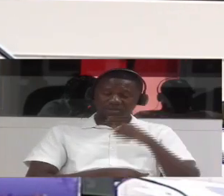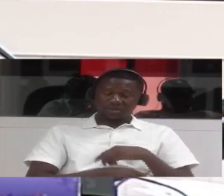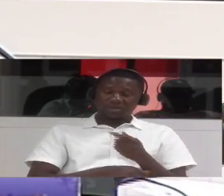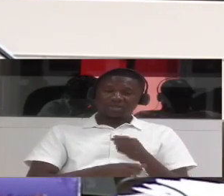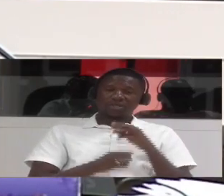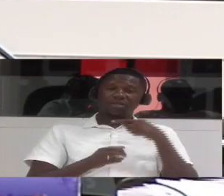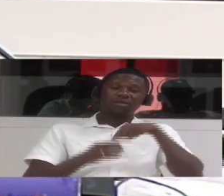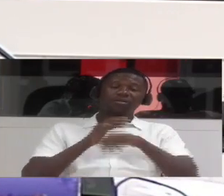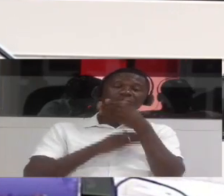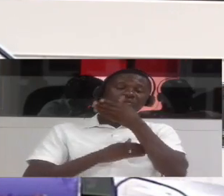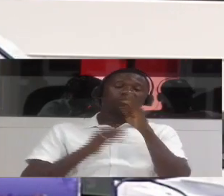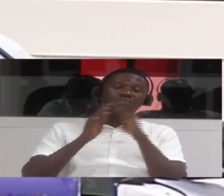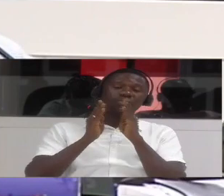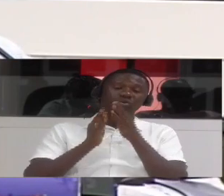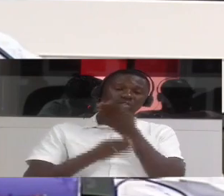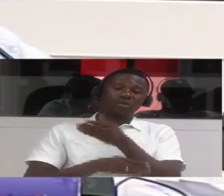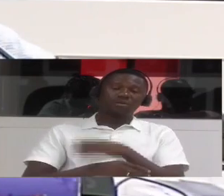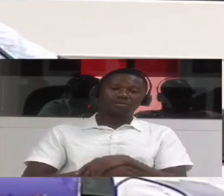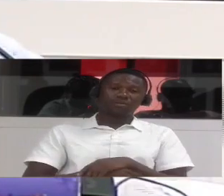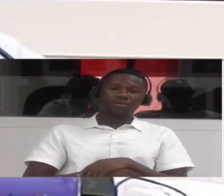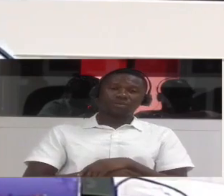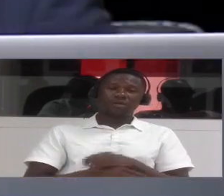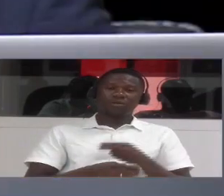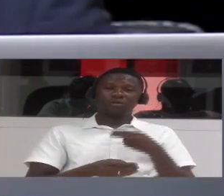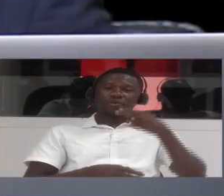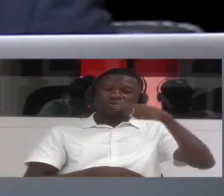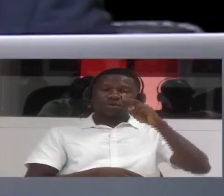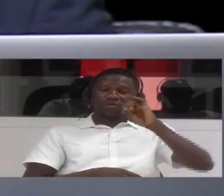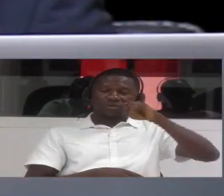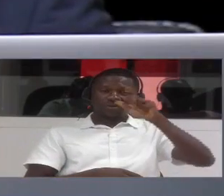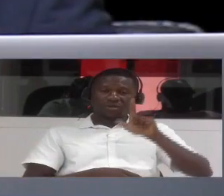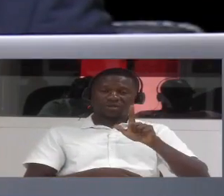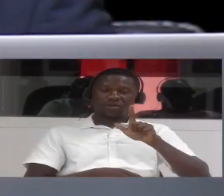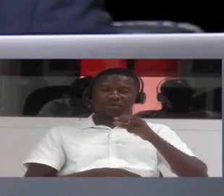in Bundung. And on 12 July 2001, Omar Ba?